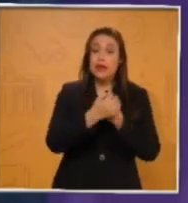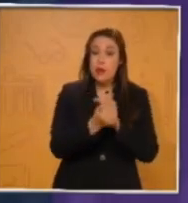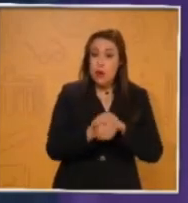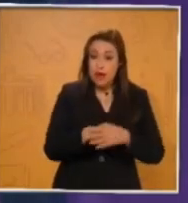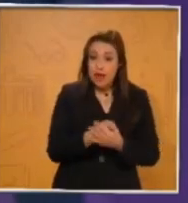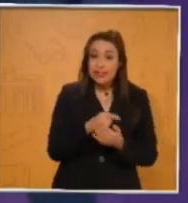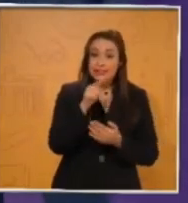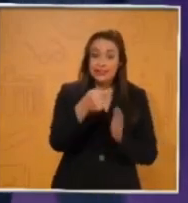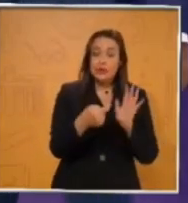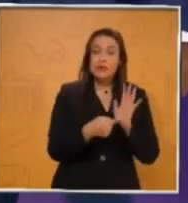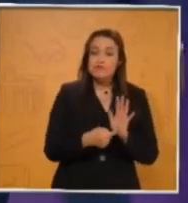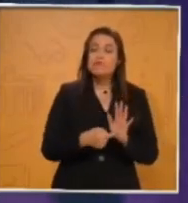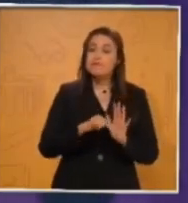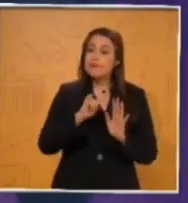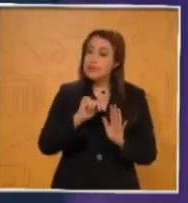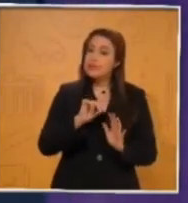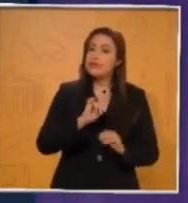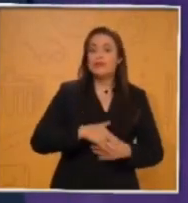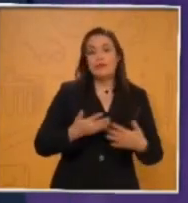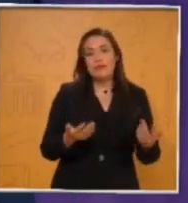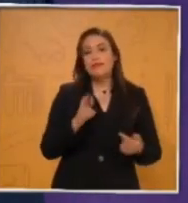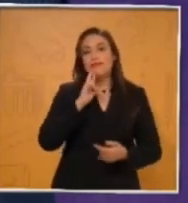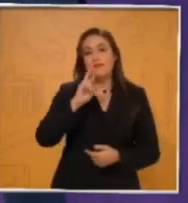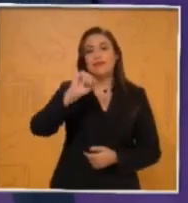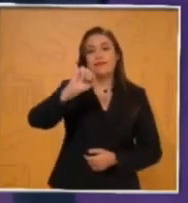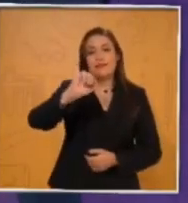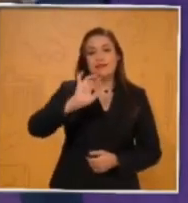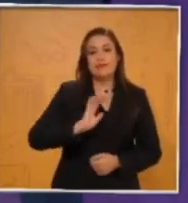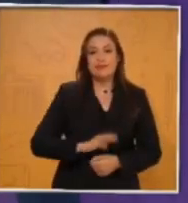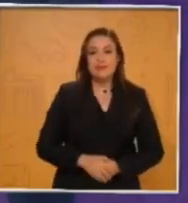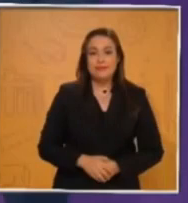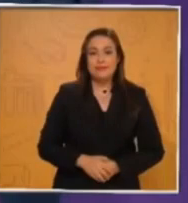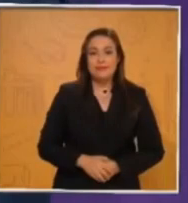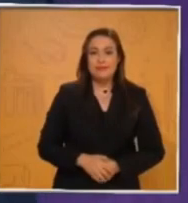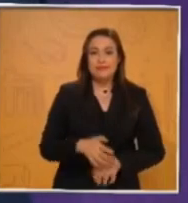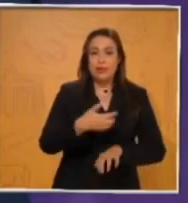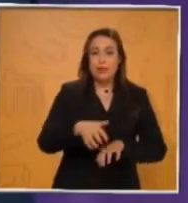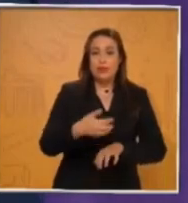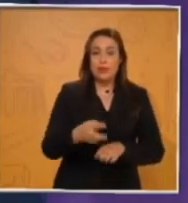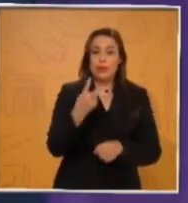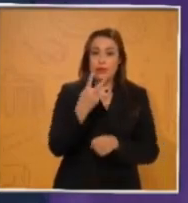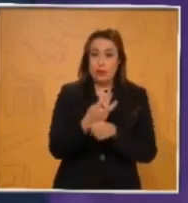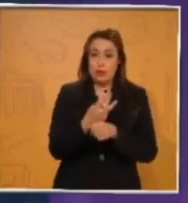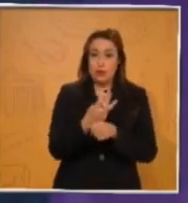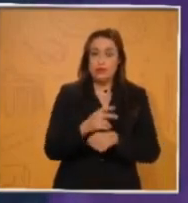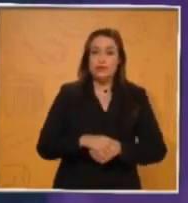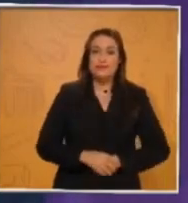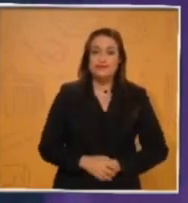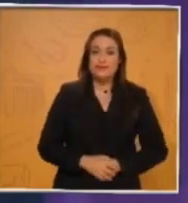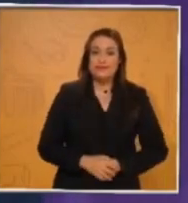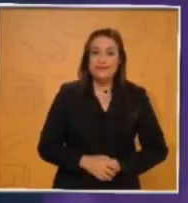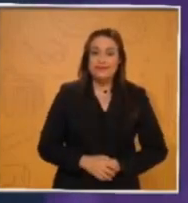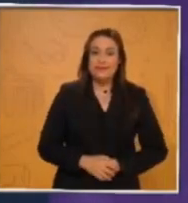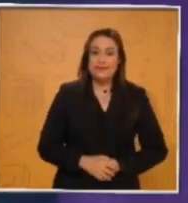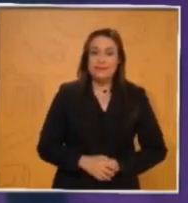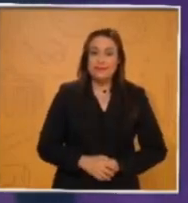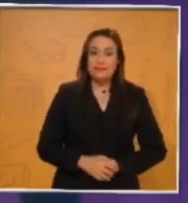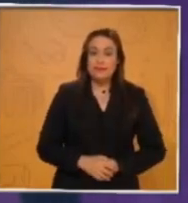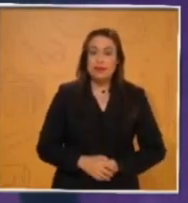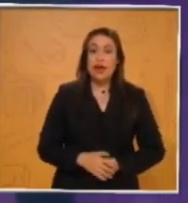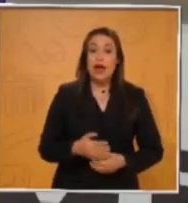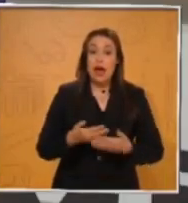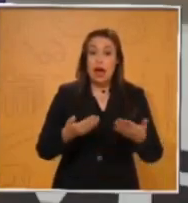hands. The answer is yes. Number 2, I watched the teacher and